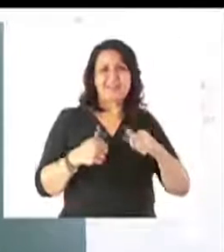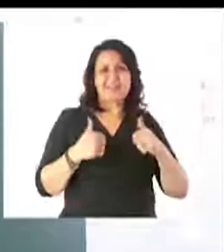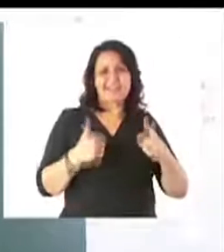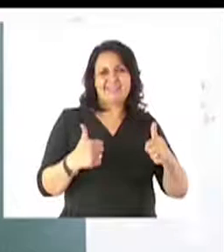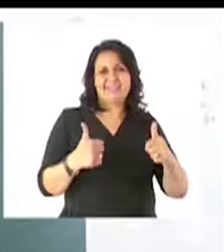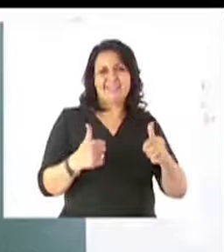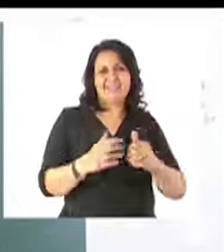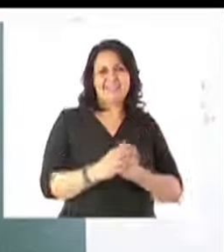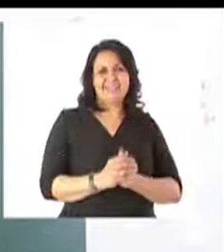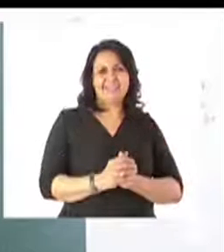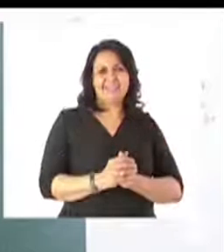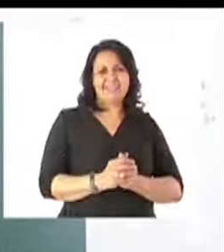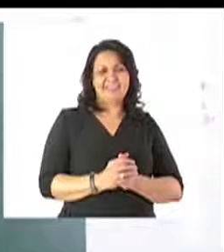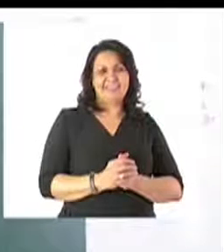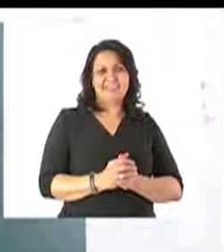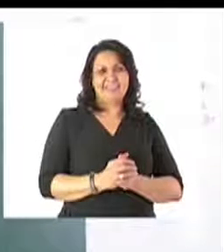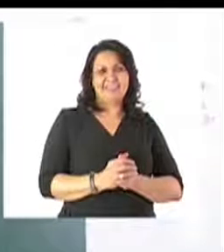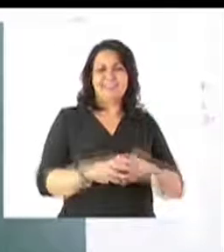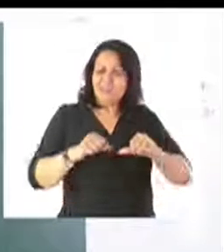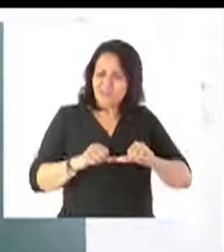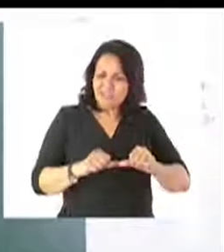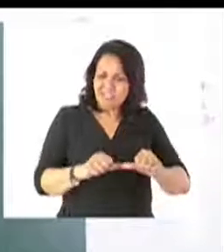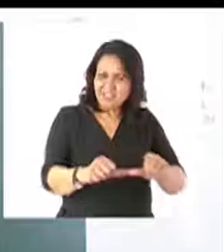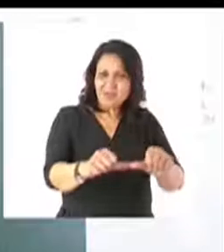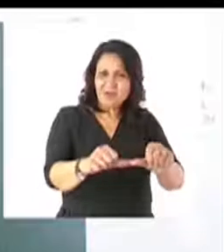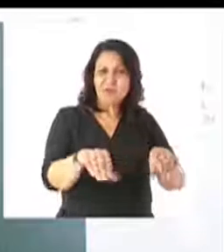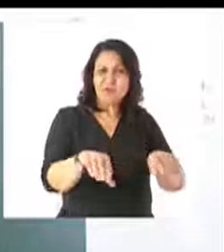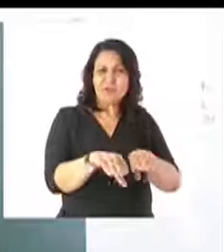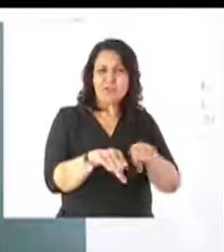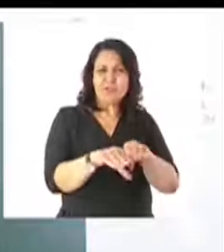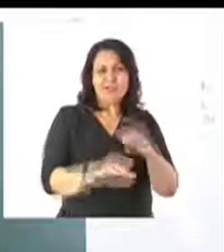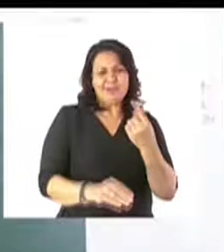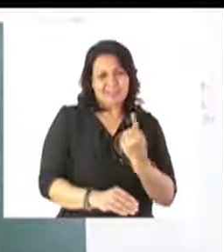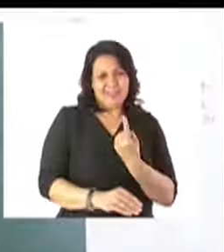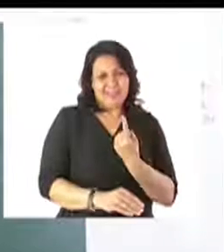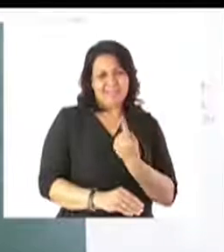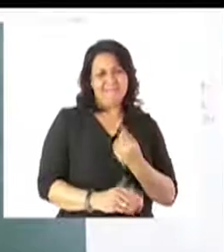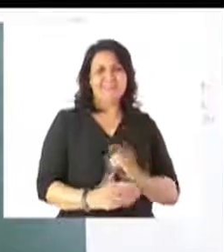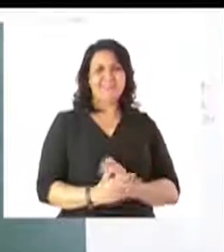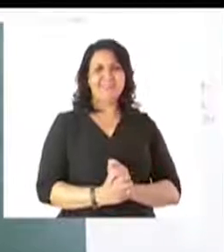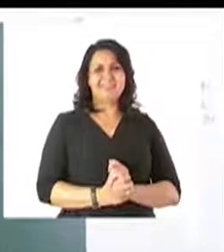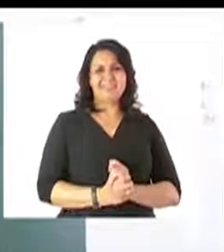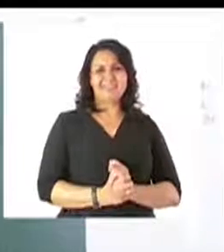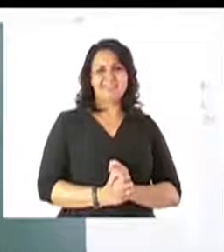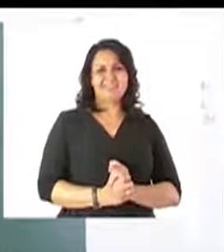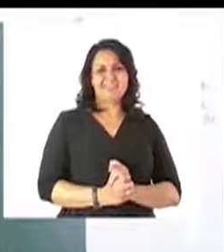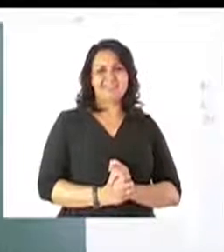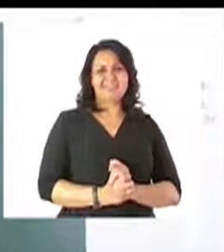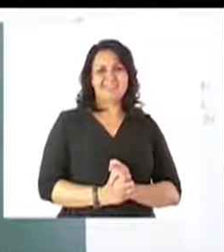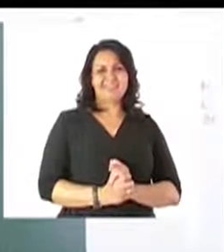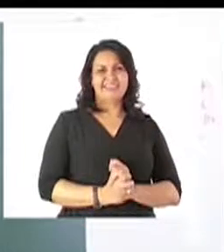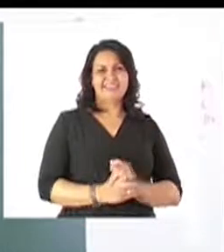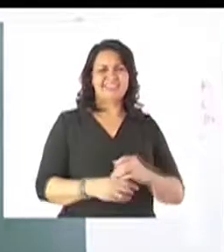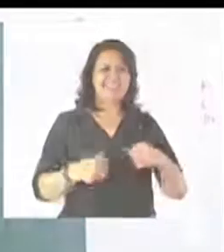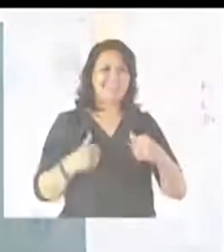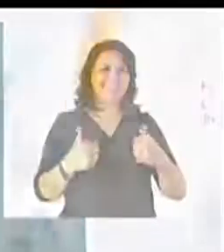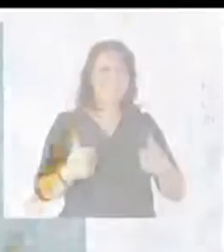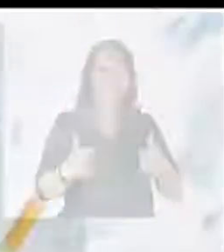Now do the second one and the third one all by yourself. That was